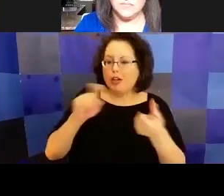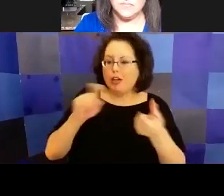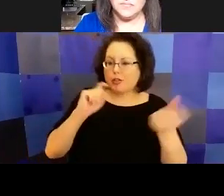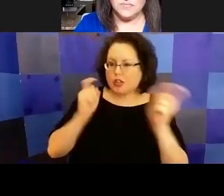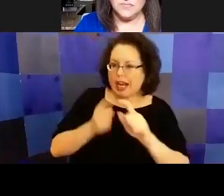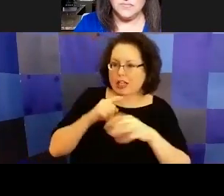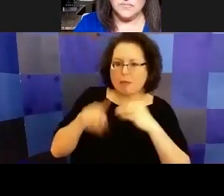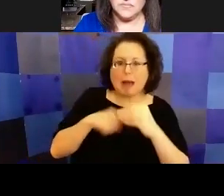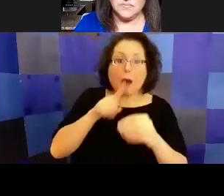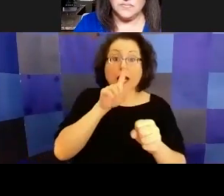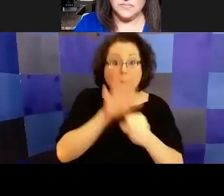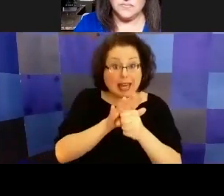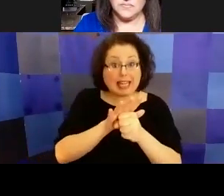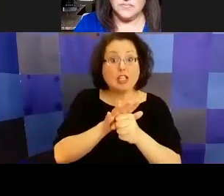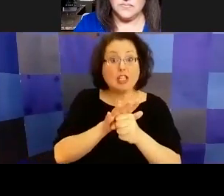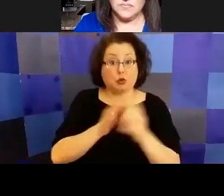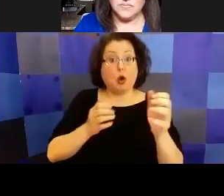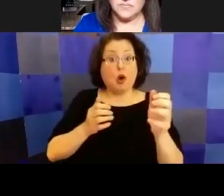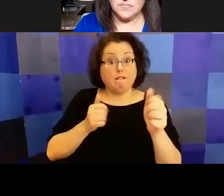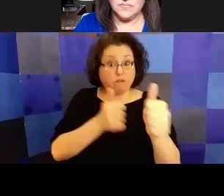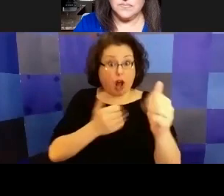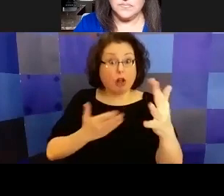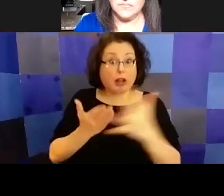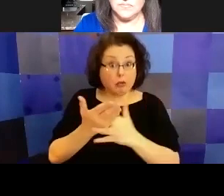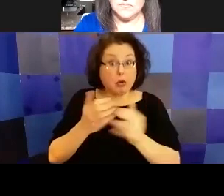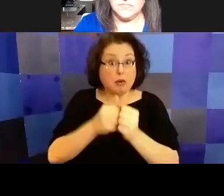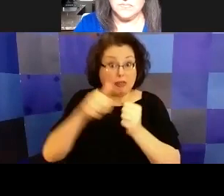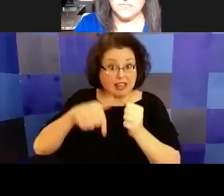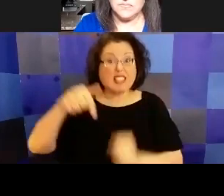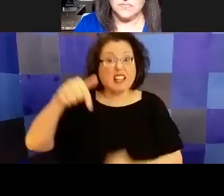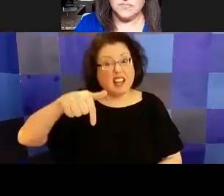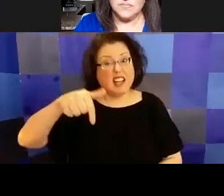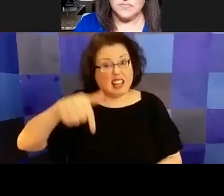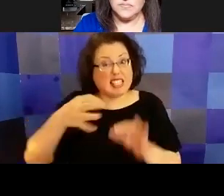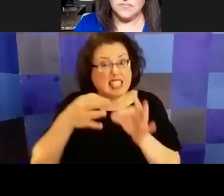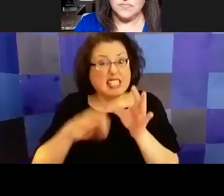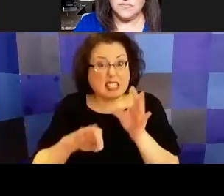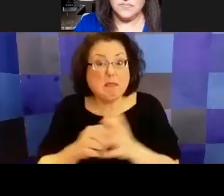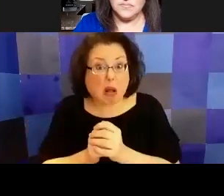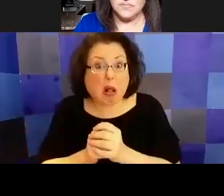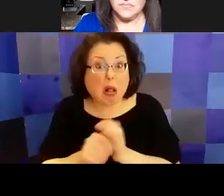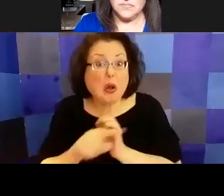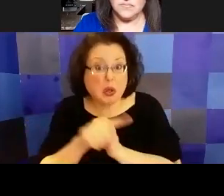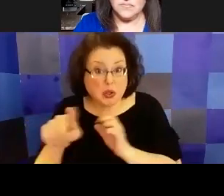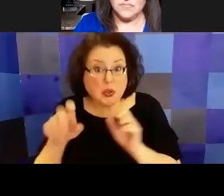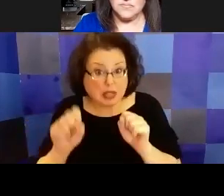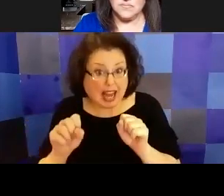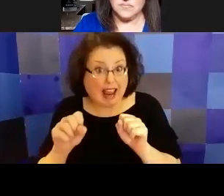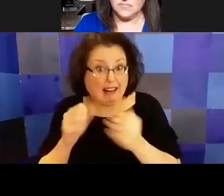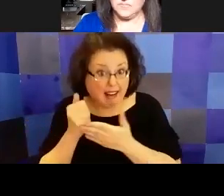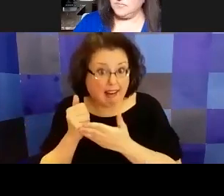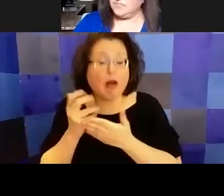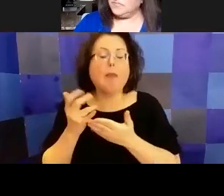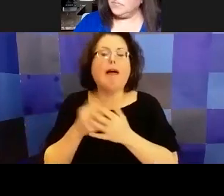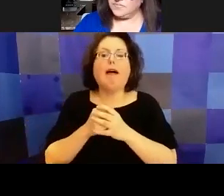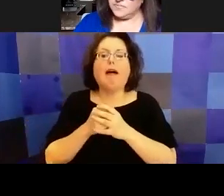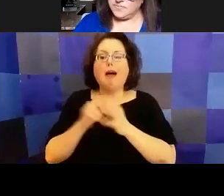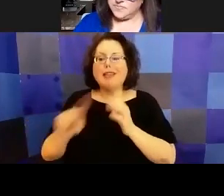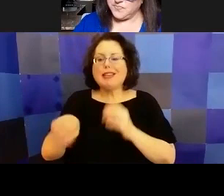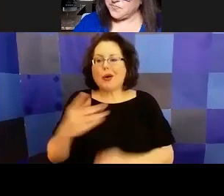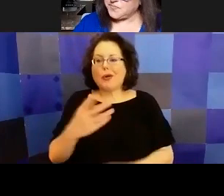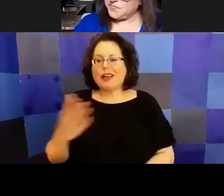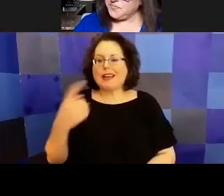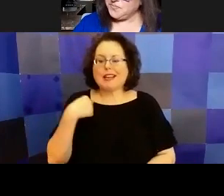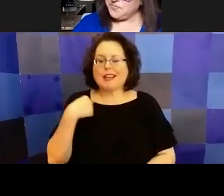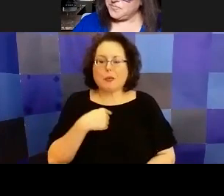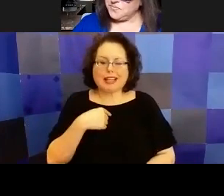to sorting this out. This is also simple. We know you're able to do it. The only thing that really gives us pause right now